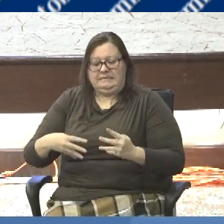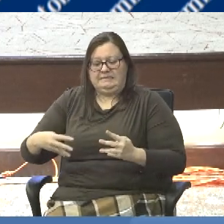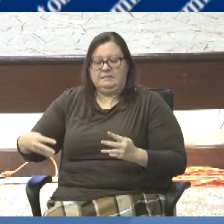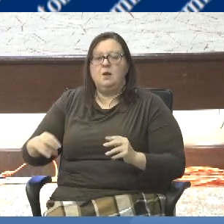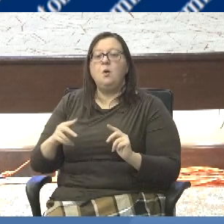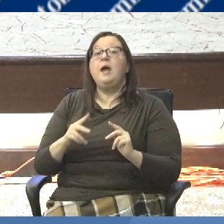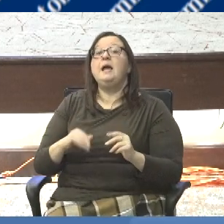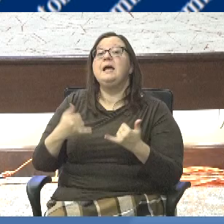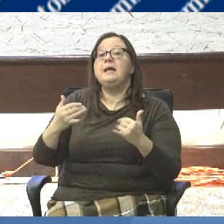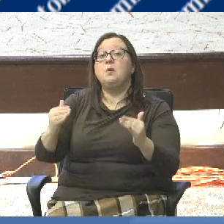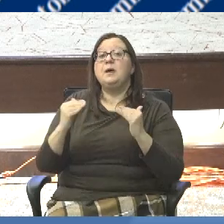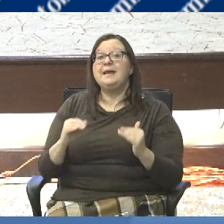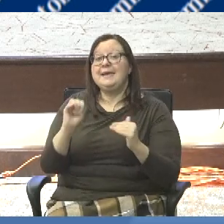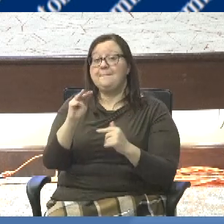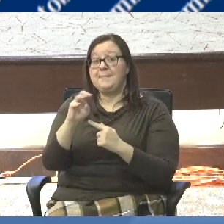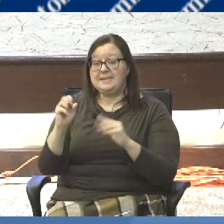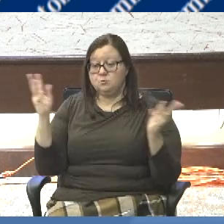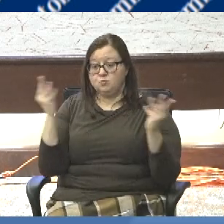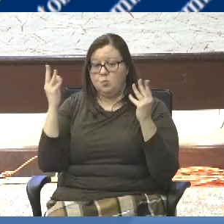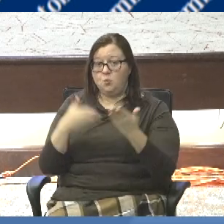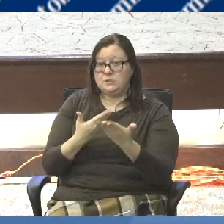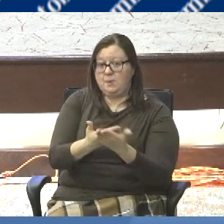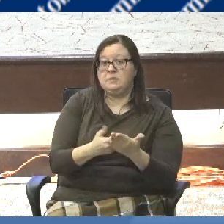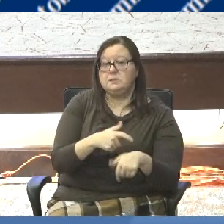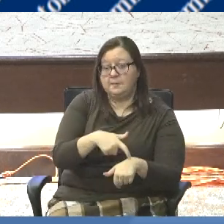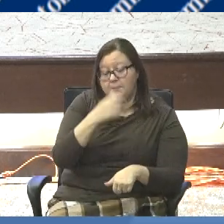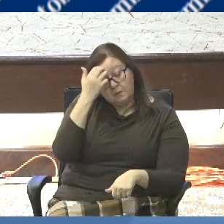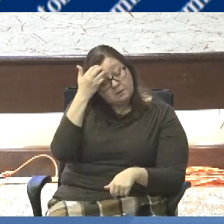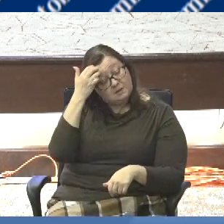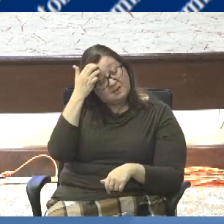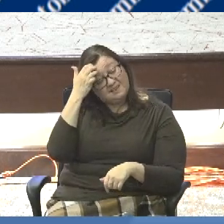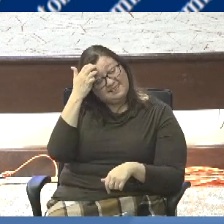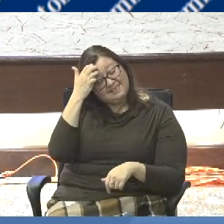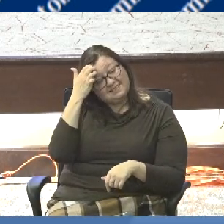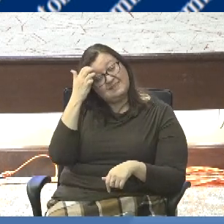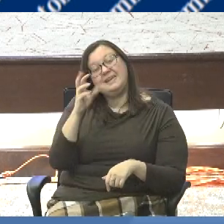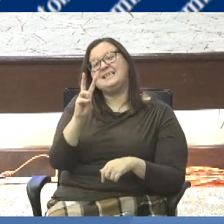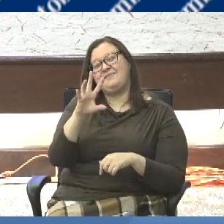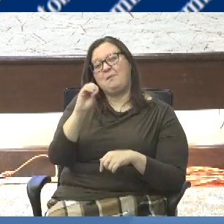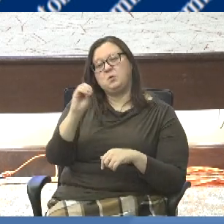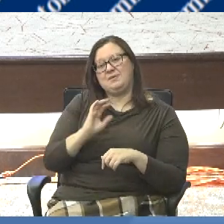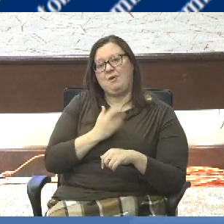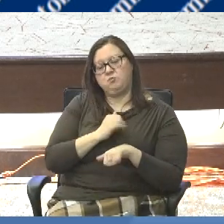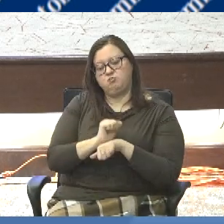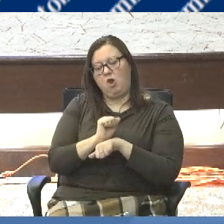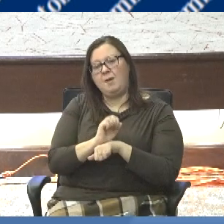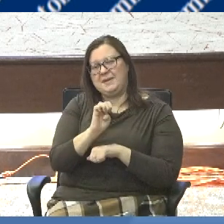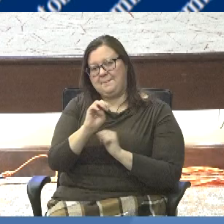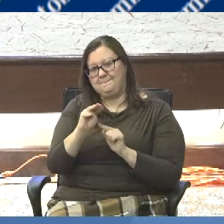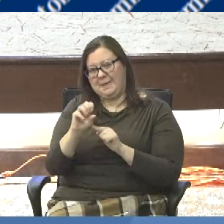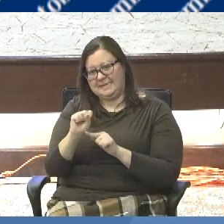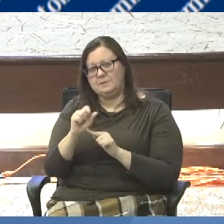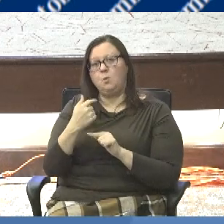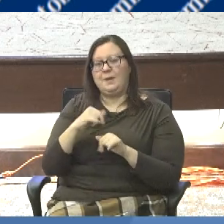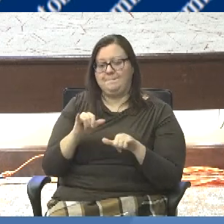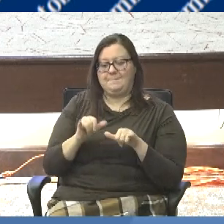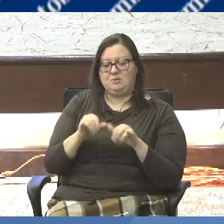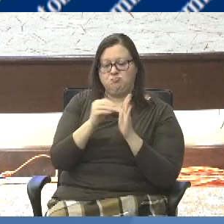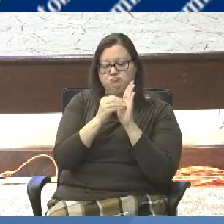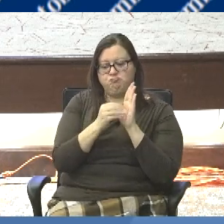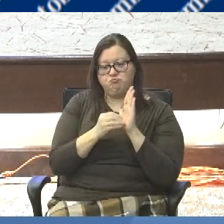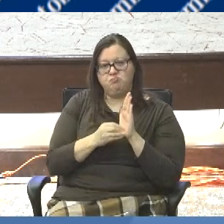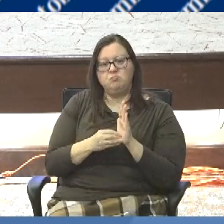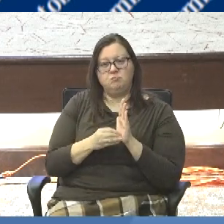Next, we'll talk about EMS response times. As I talked about, that's about 65% what we do, so it is important that we're measuring that as well on our